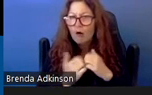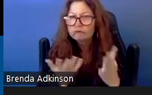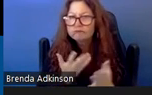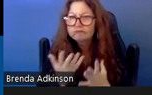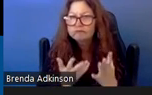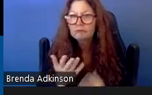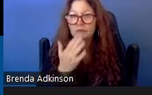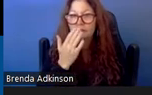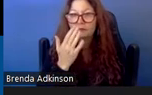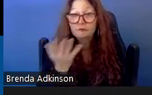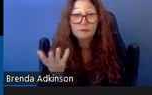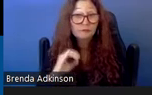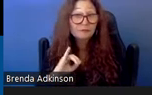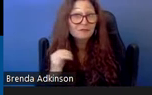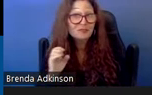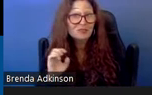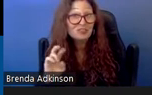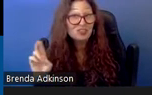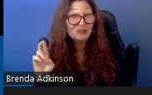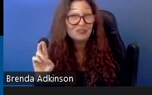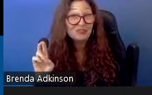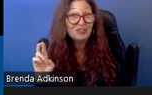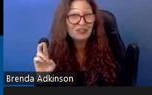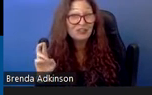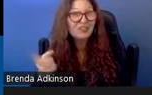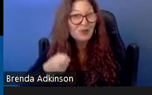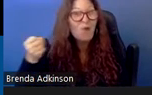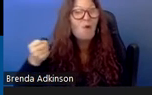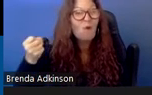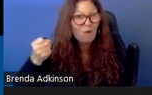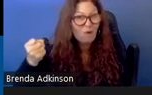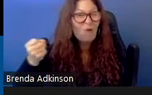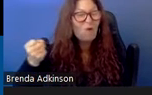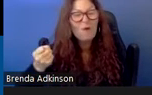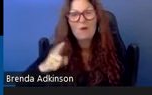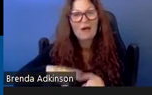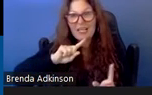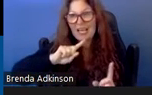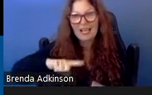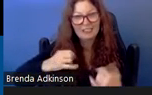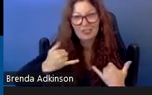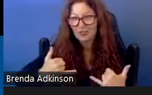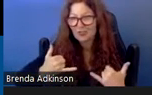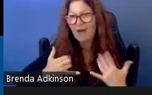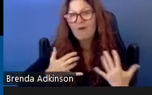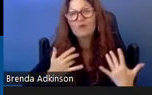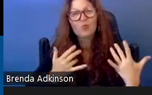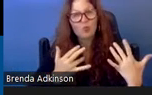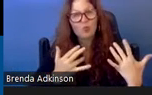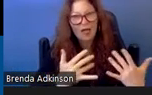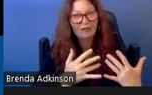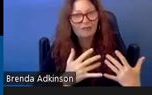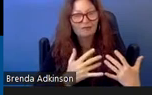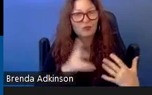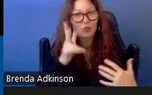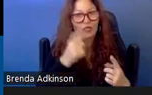Jennifer, I think that's one of the ones that we need to put on the parking lot. Love to hear from our voluntary agency partners and some other partners on